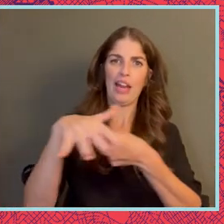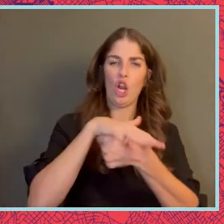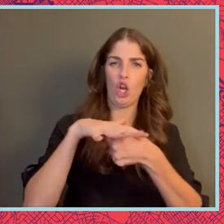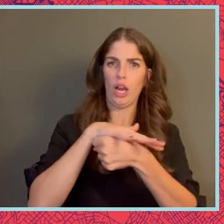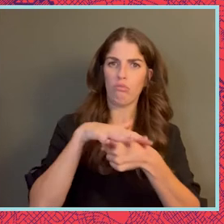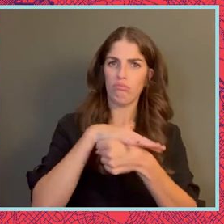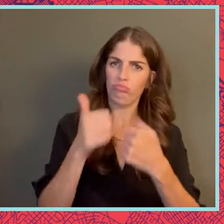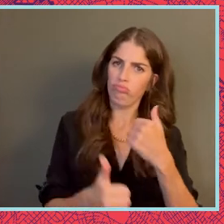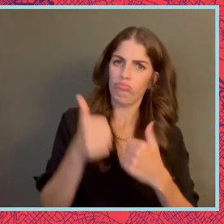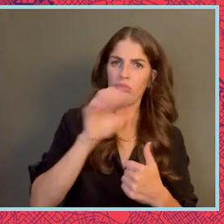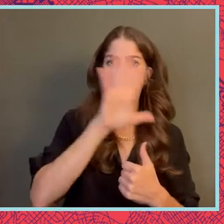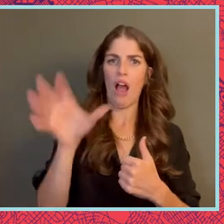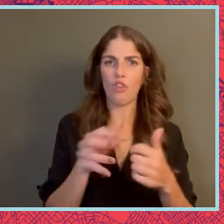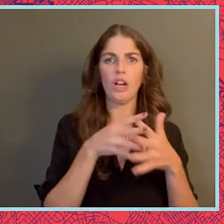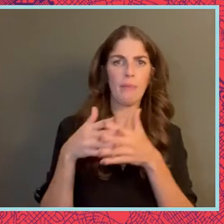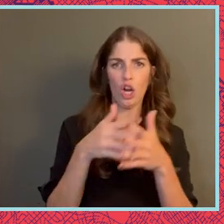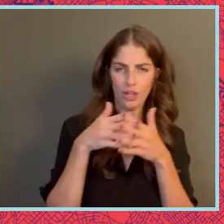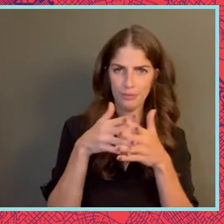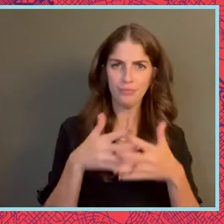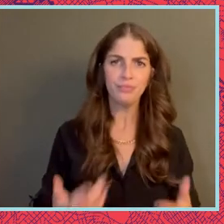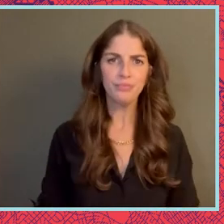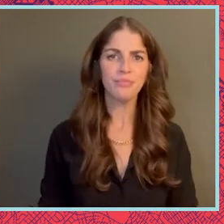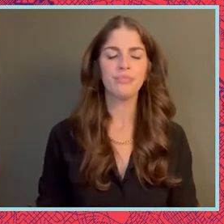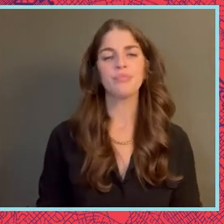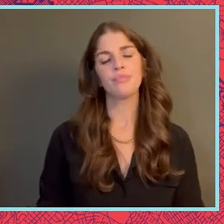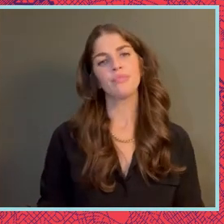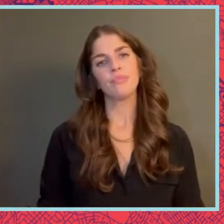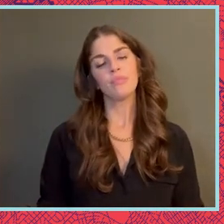a jurisdiction where African Americans have political dominance.